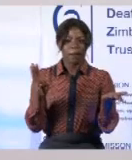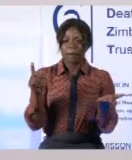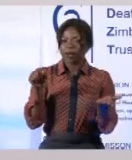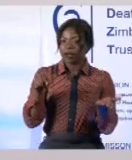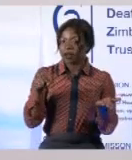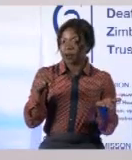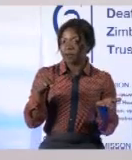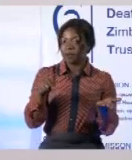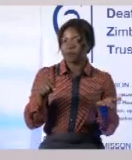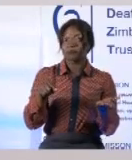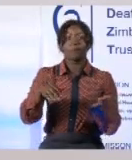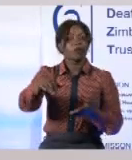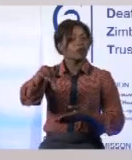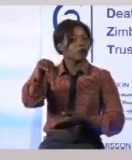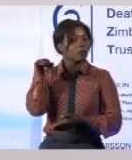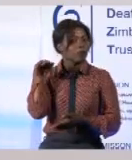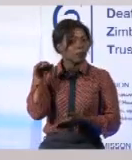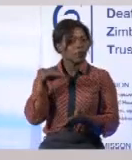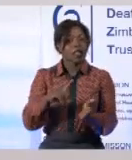motherland,